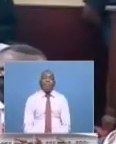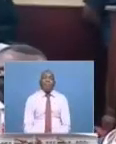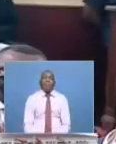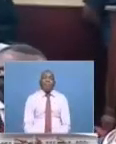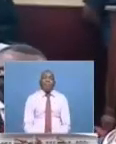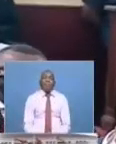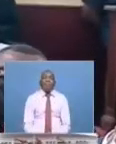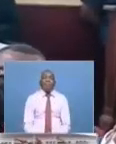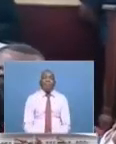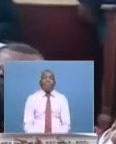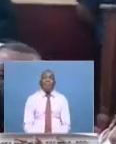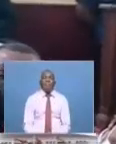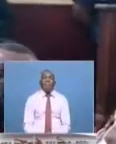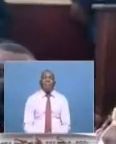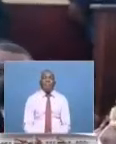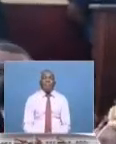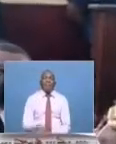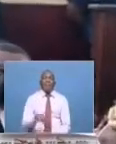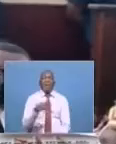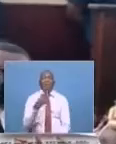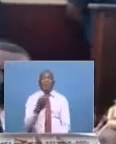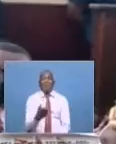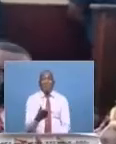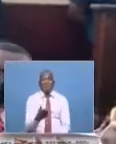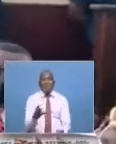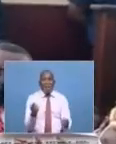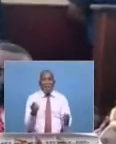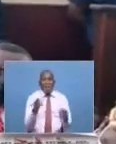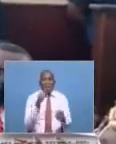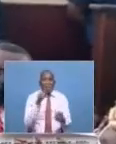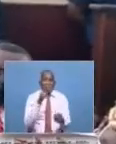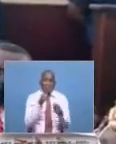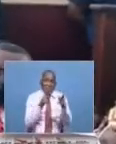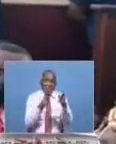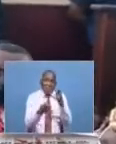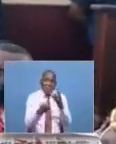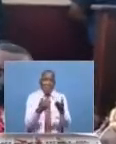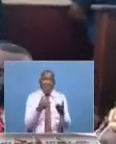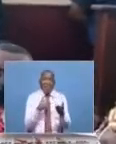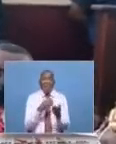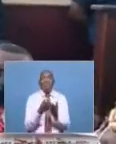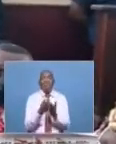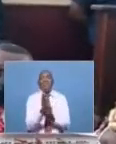a trial judge would be within his rights,